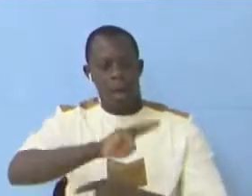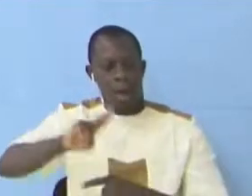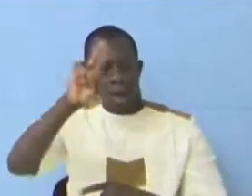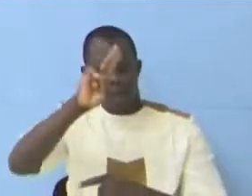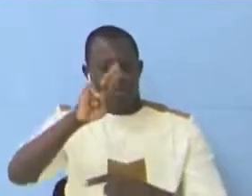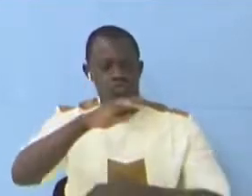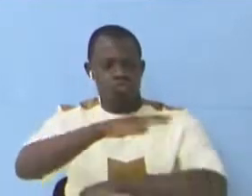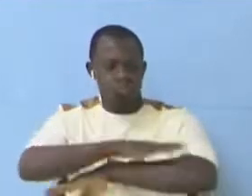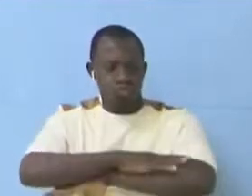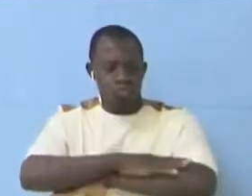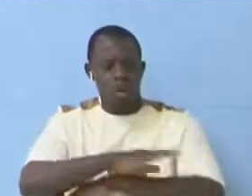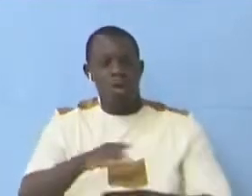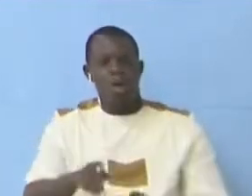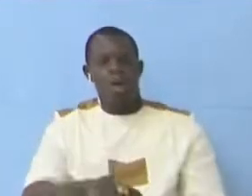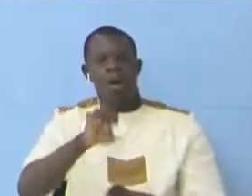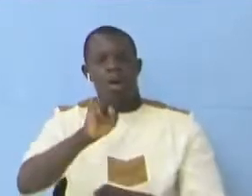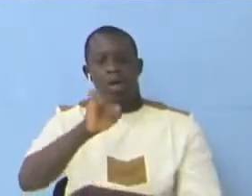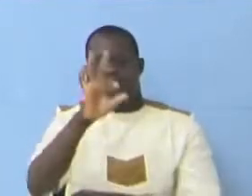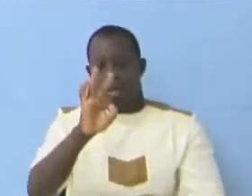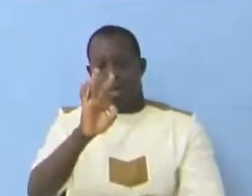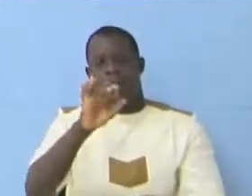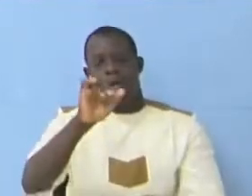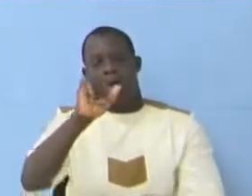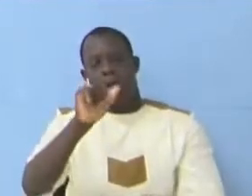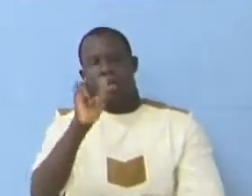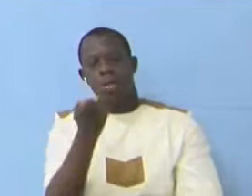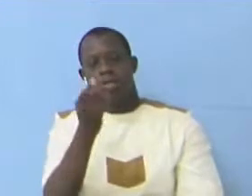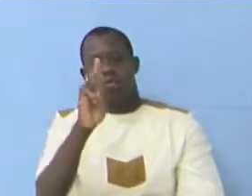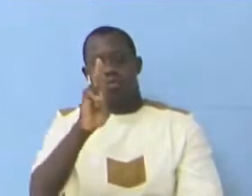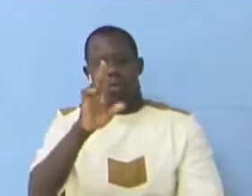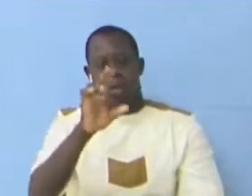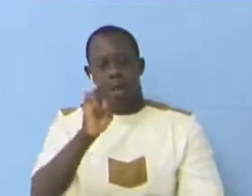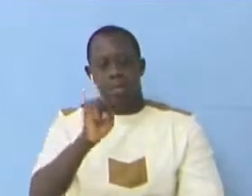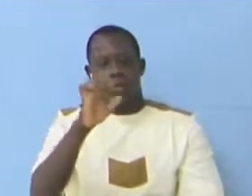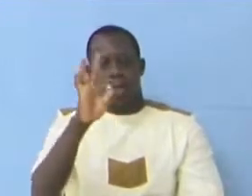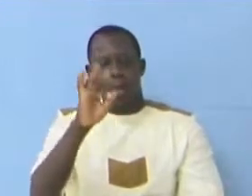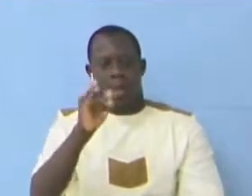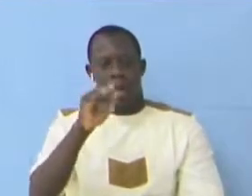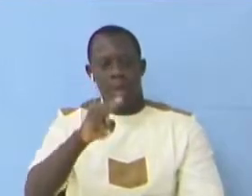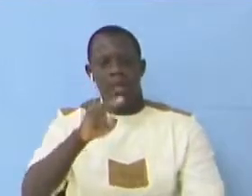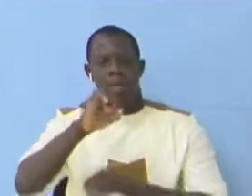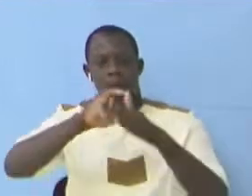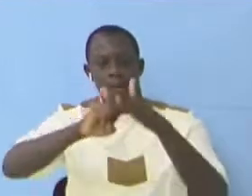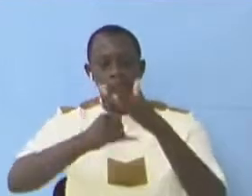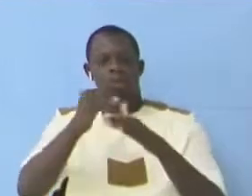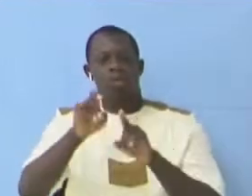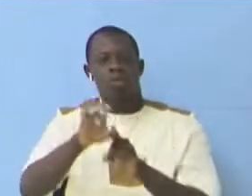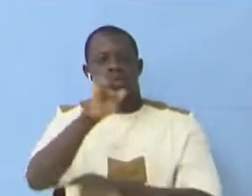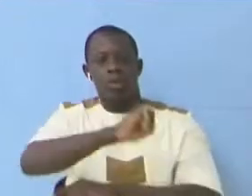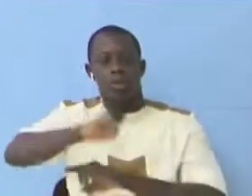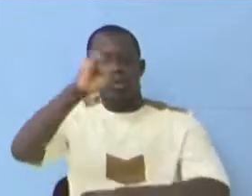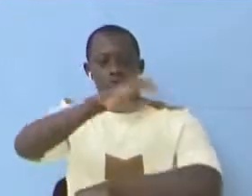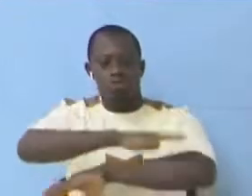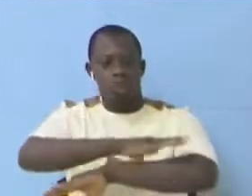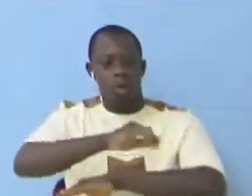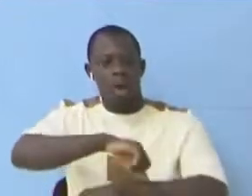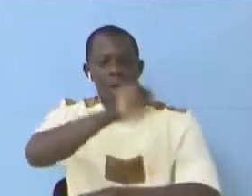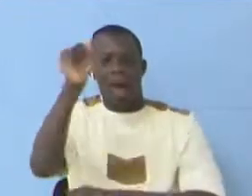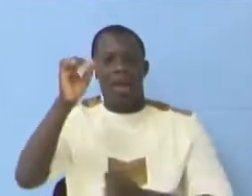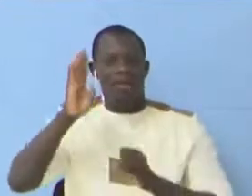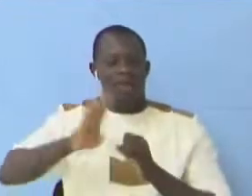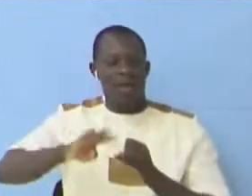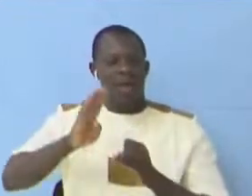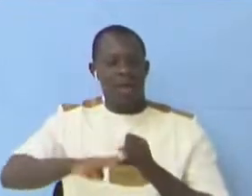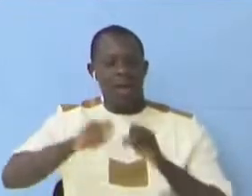School. St. Augustine's Junior Secondary School. St. Augustine's Junior Secondary School. And finally Muslim High School. Mujjentali